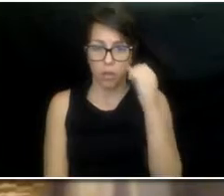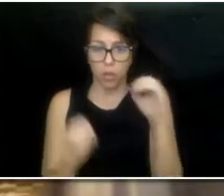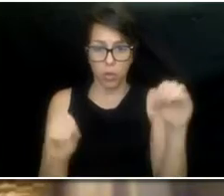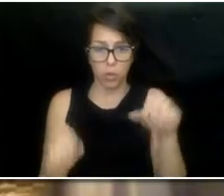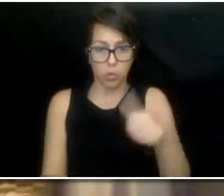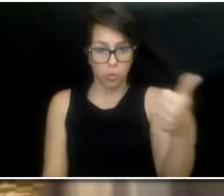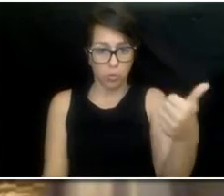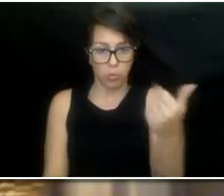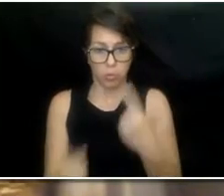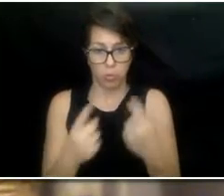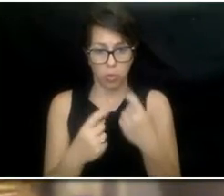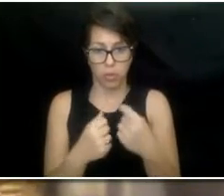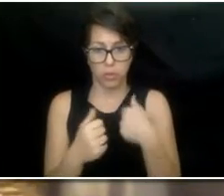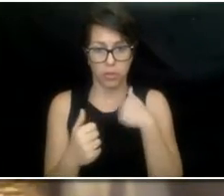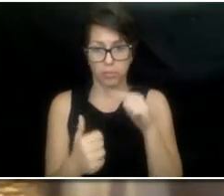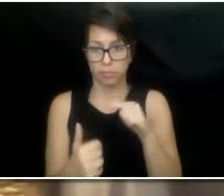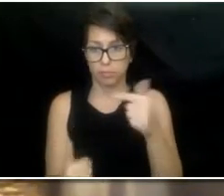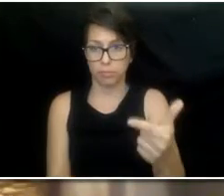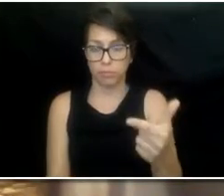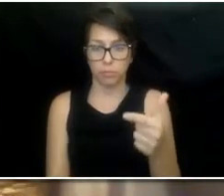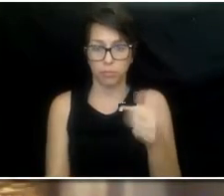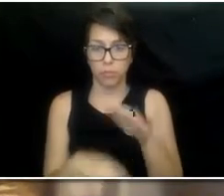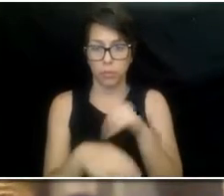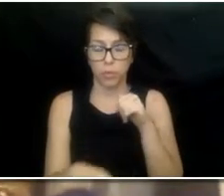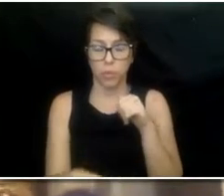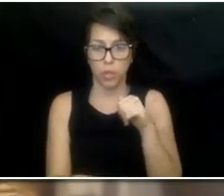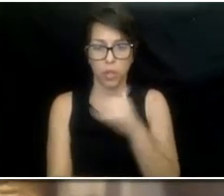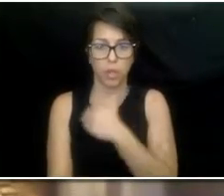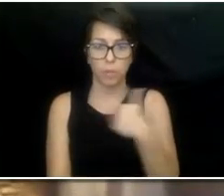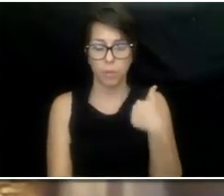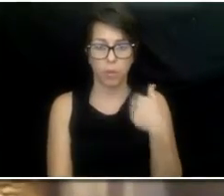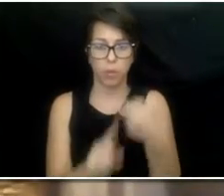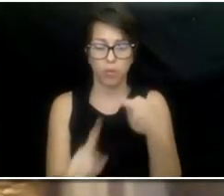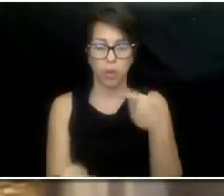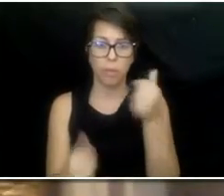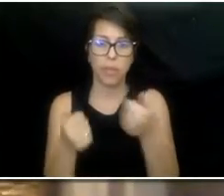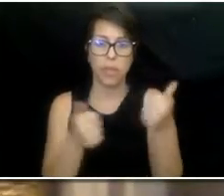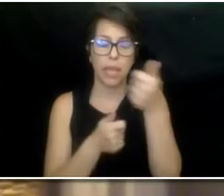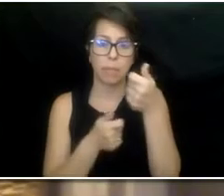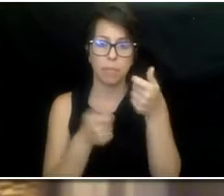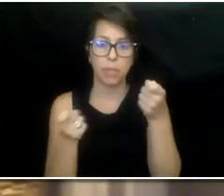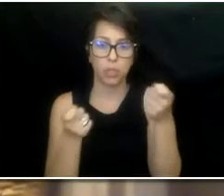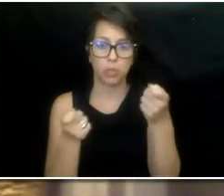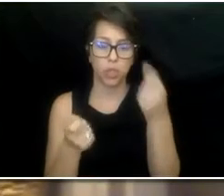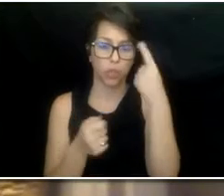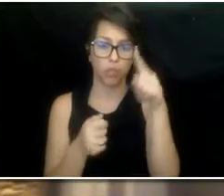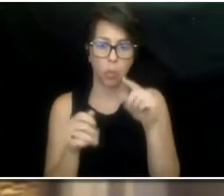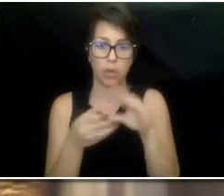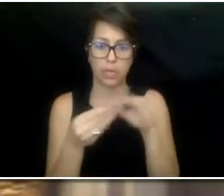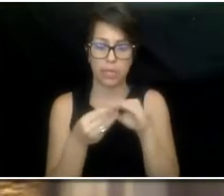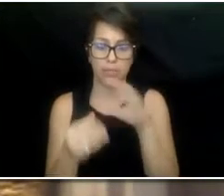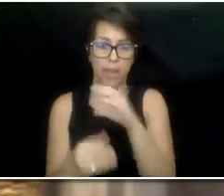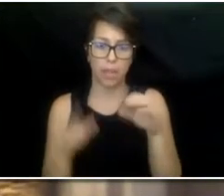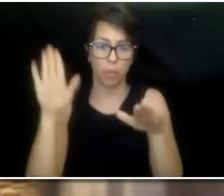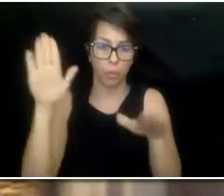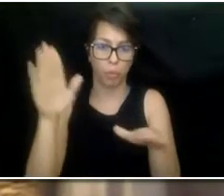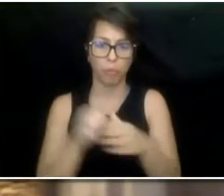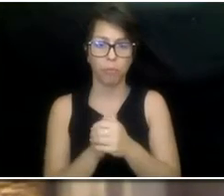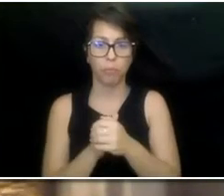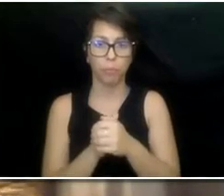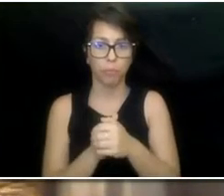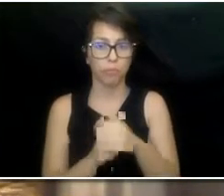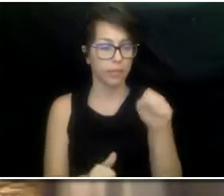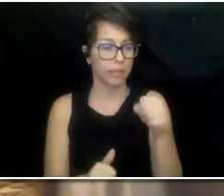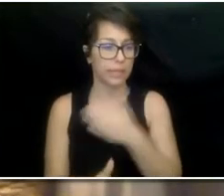testimony will begin with representatives from the mayor's office to end domestic and gender-based violence followed by repres resentatives from the New York City Police Department